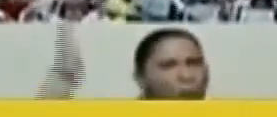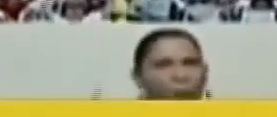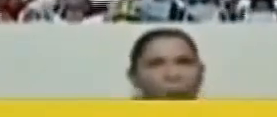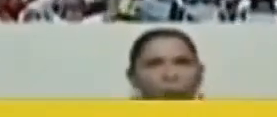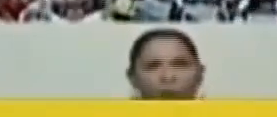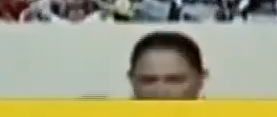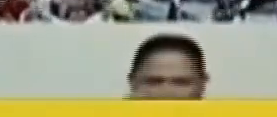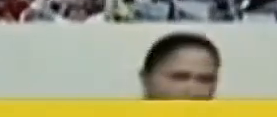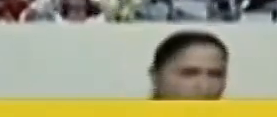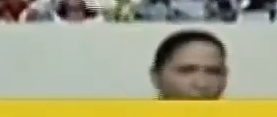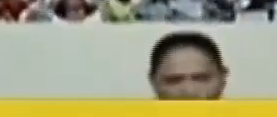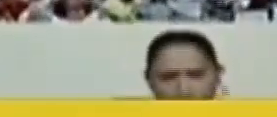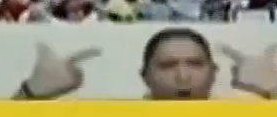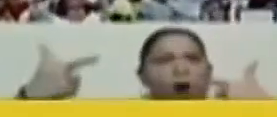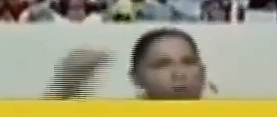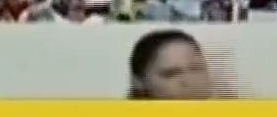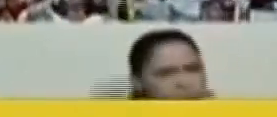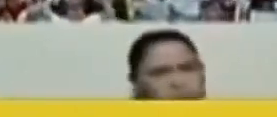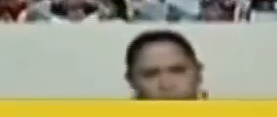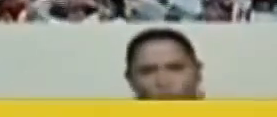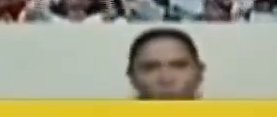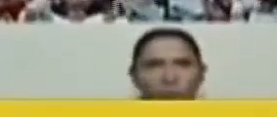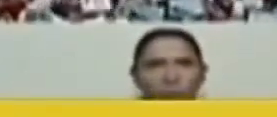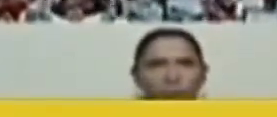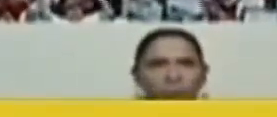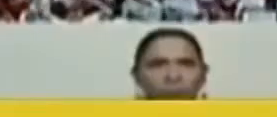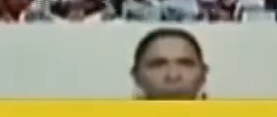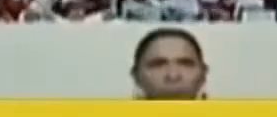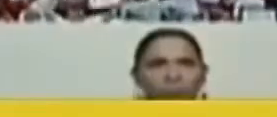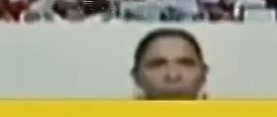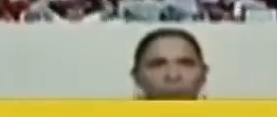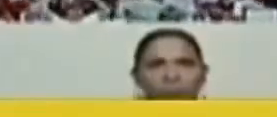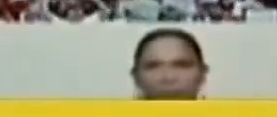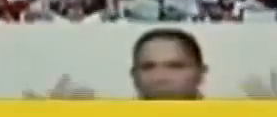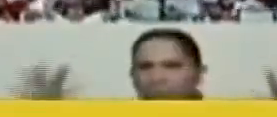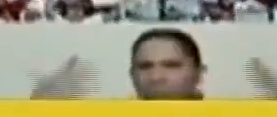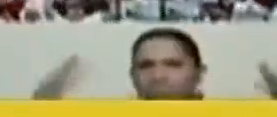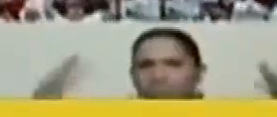here. Here there is a people disposed to defend their country.